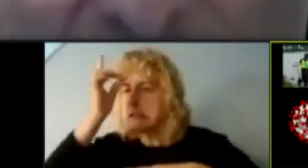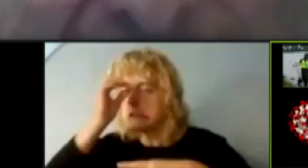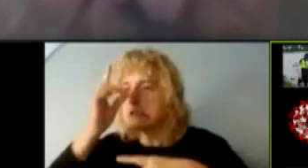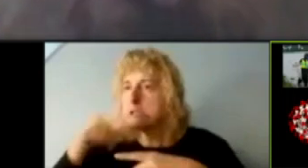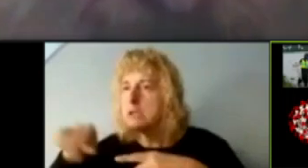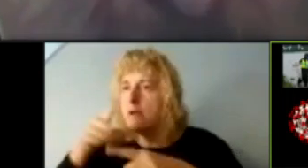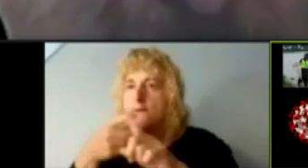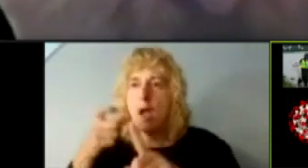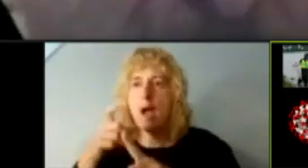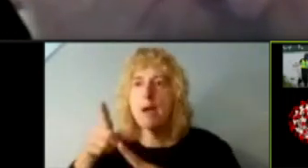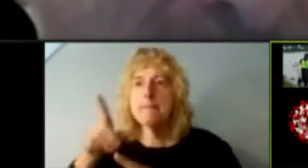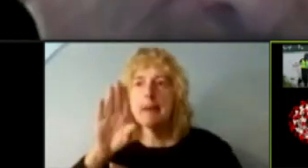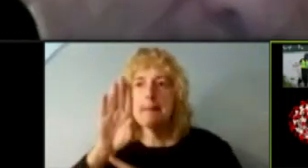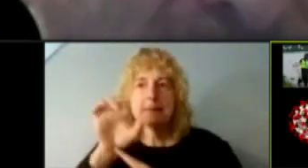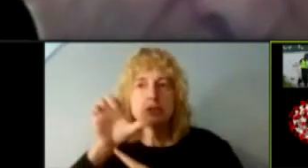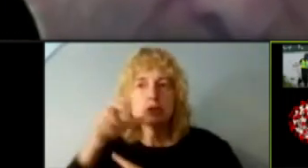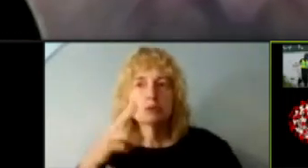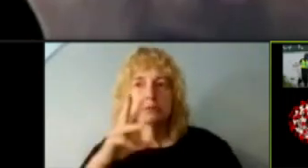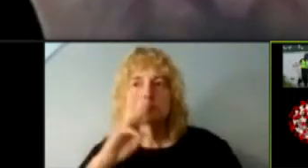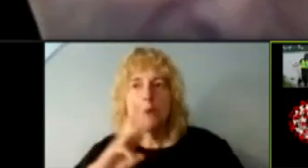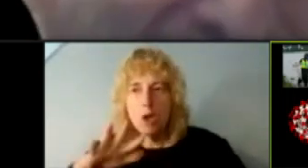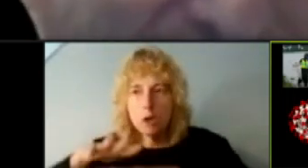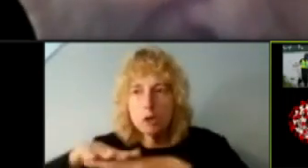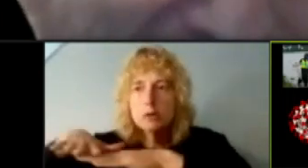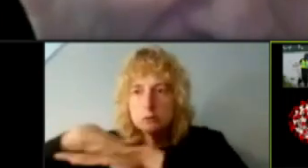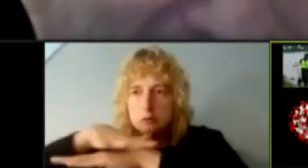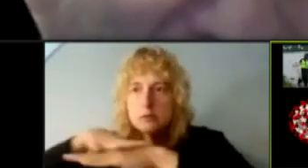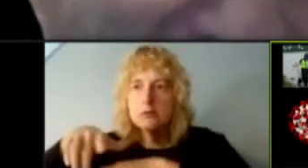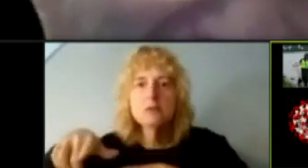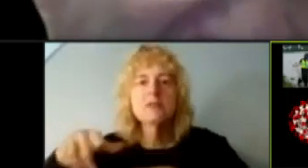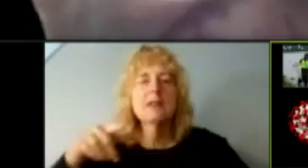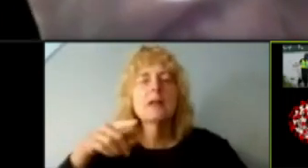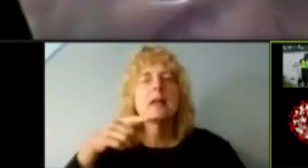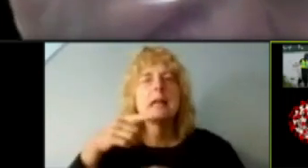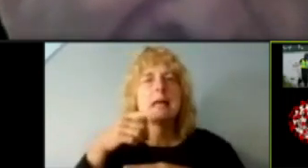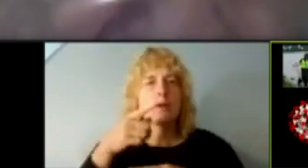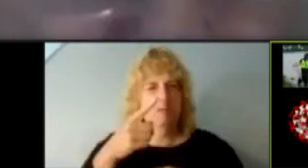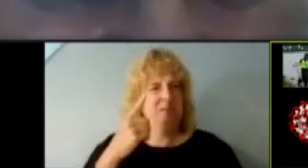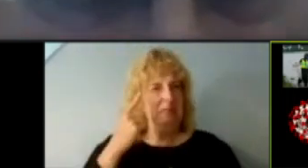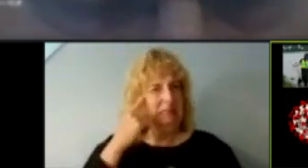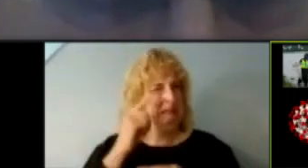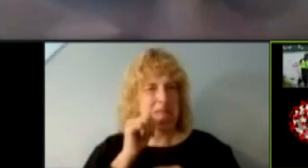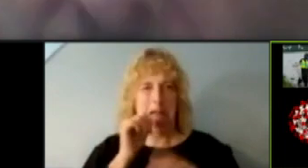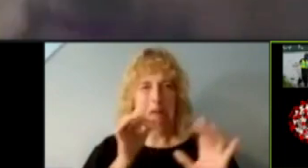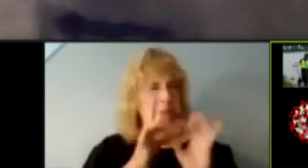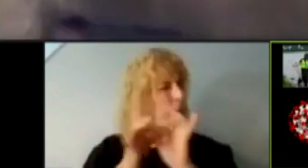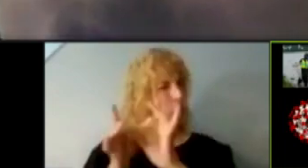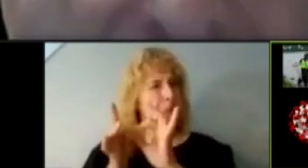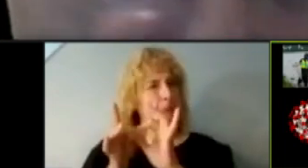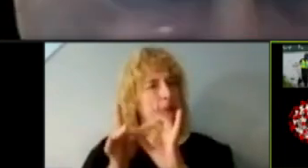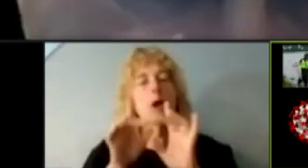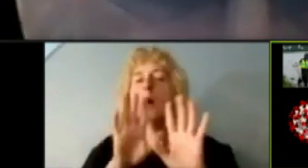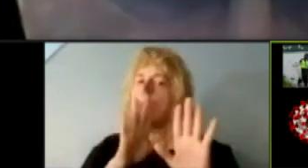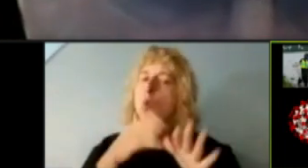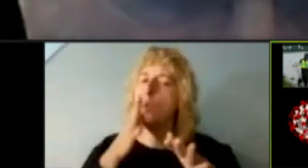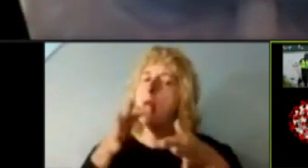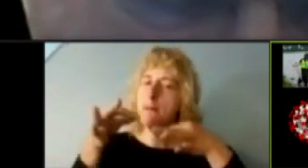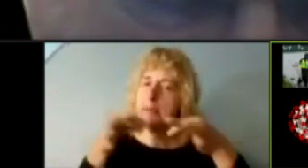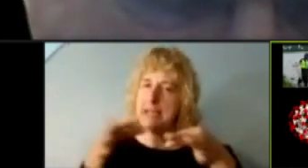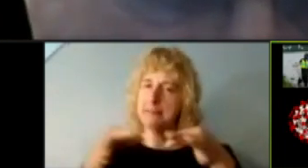like a stretch, but you know, some of the sources will explain why that's relevant. Specifically, our bottom